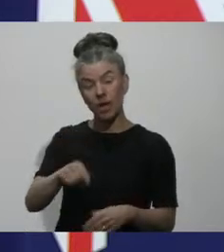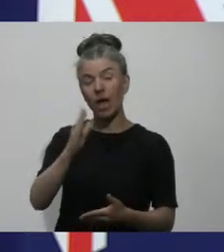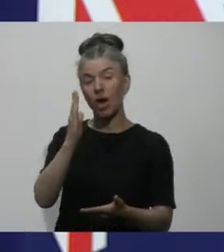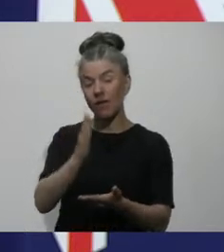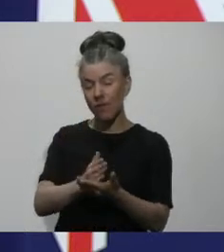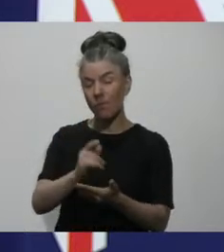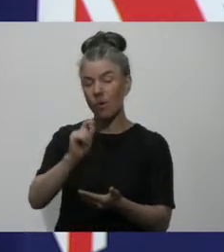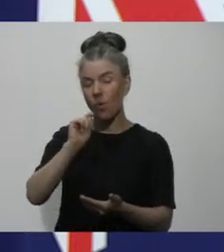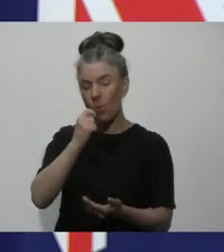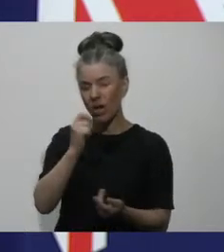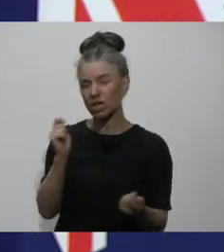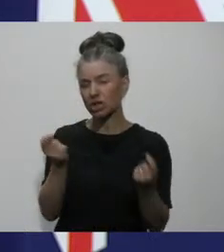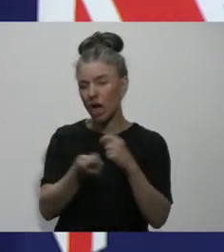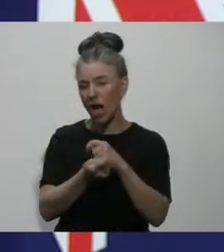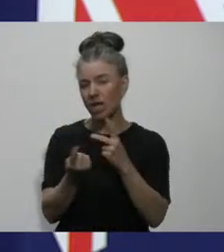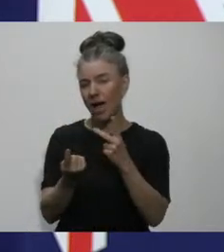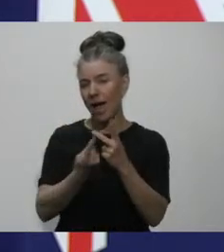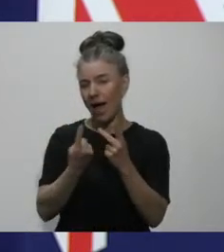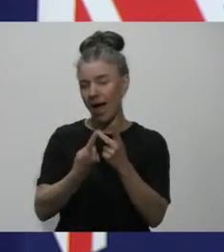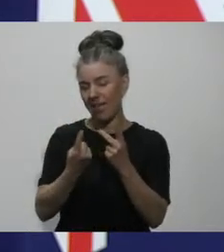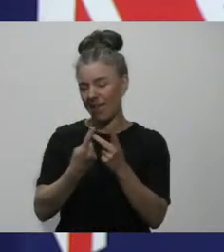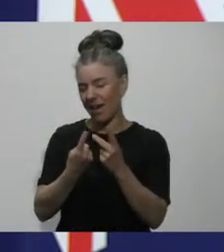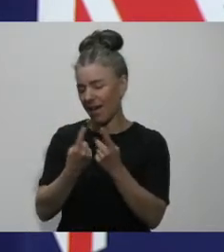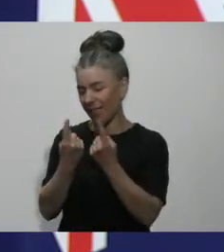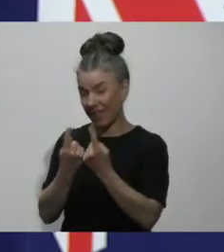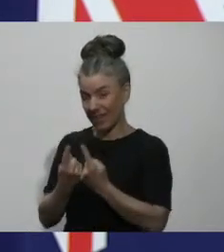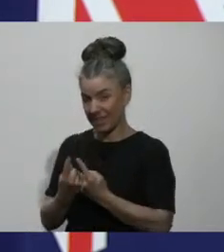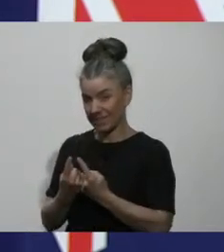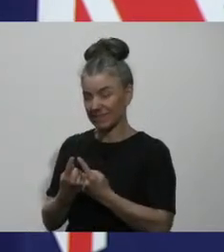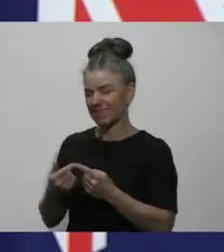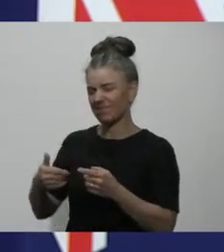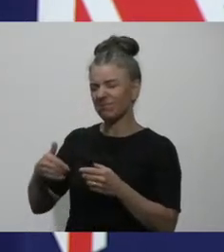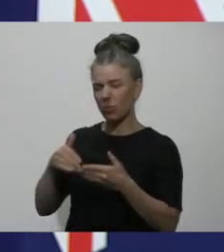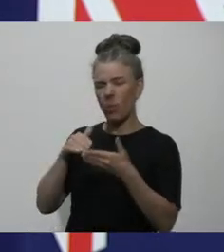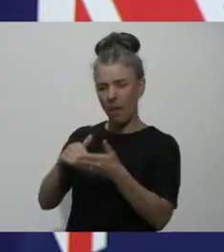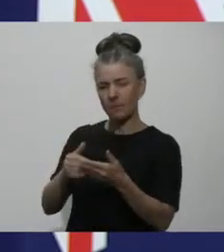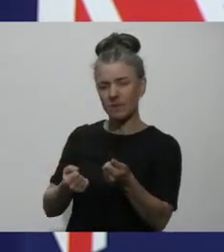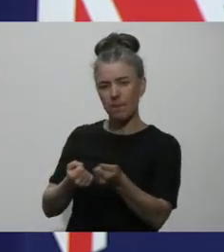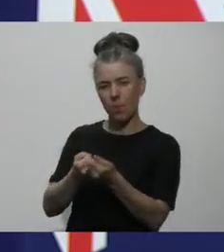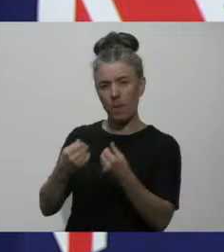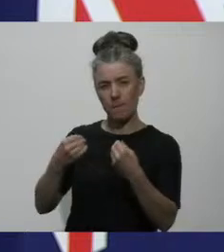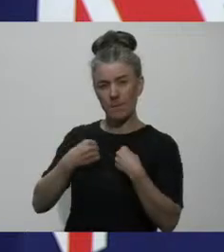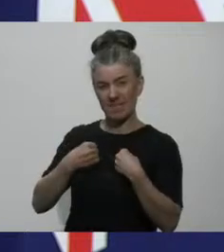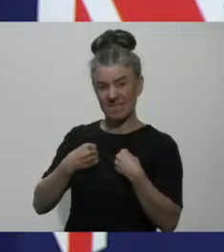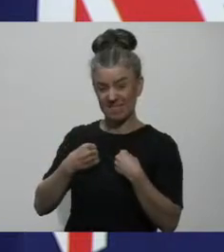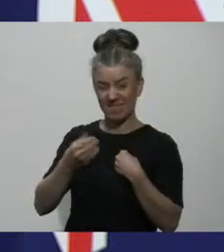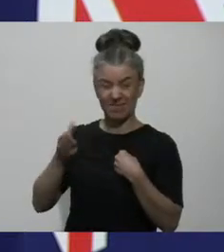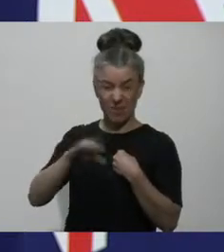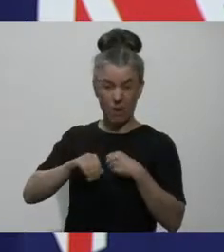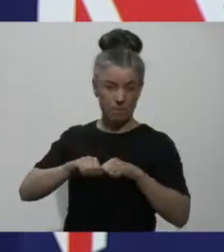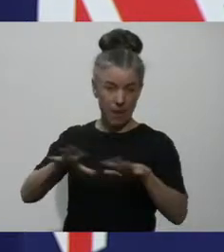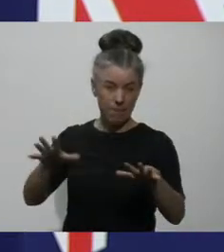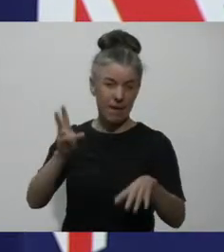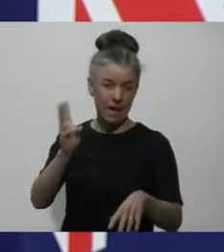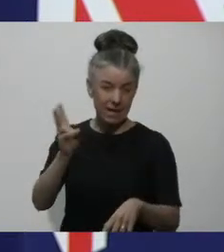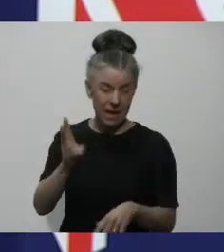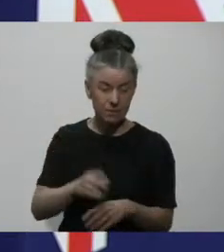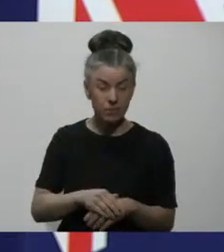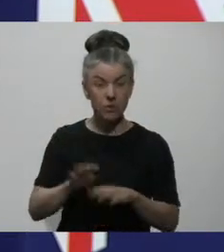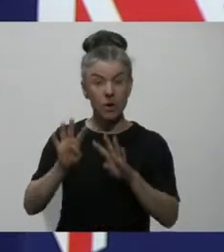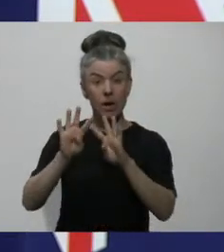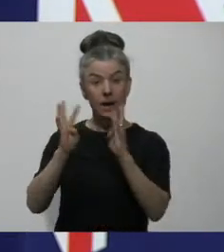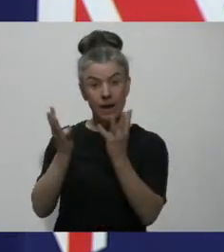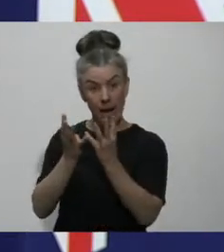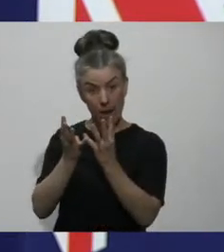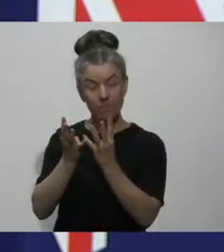to changes to other existing schemes as part of our plan to support businesses through this outbreak. In particular, Cabinet has also